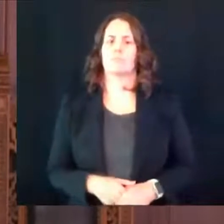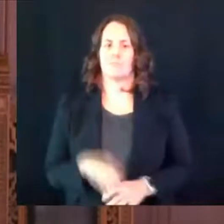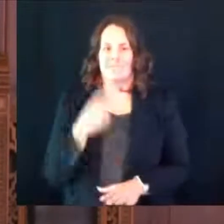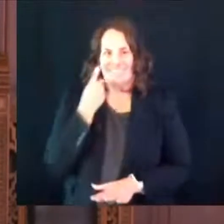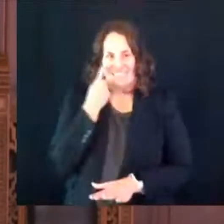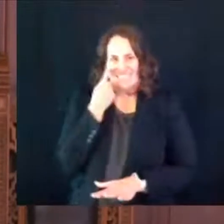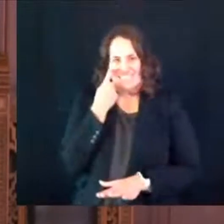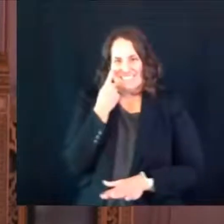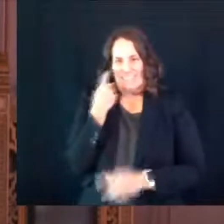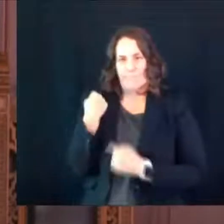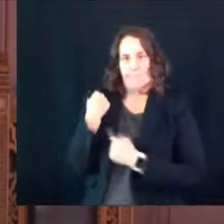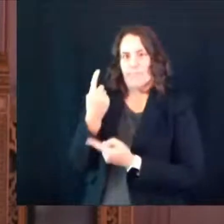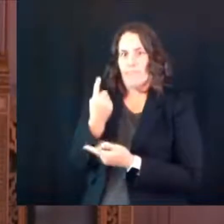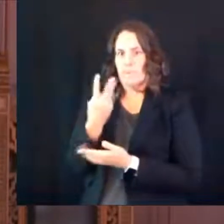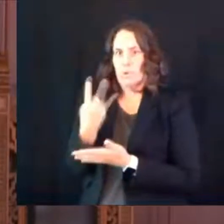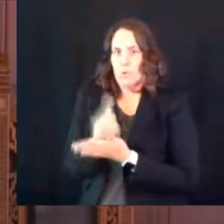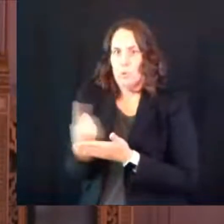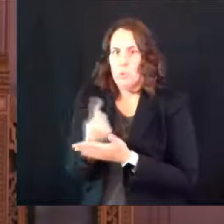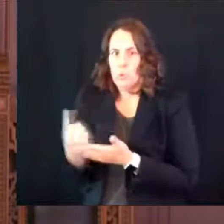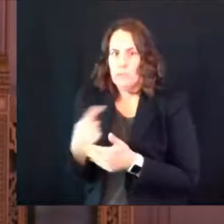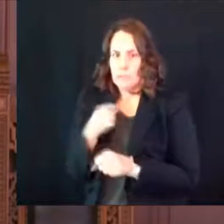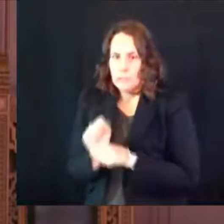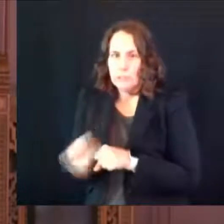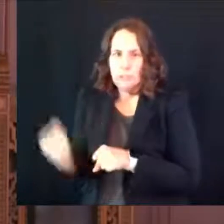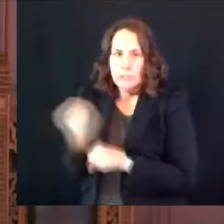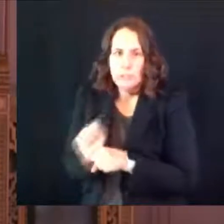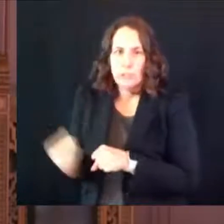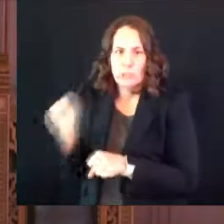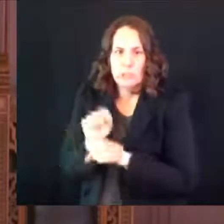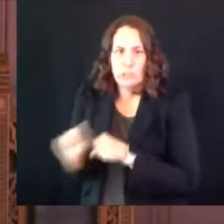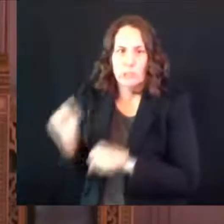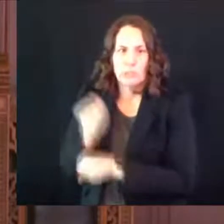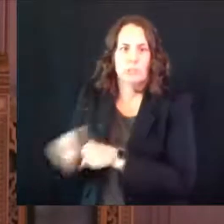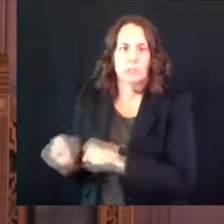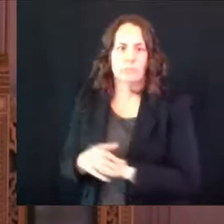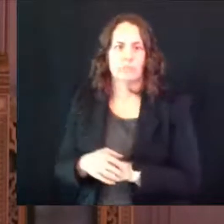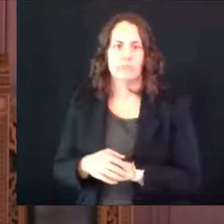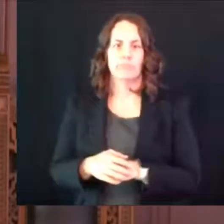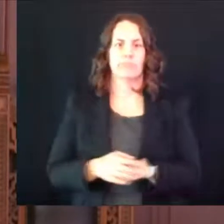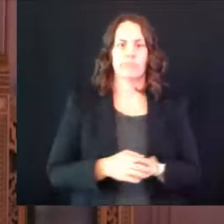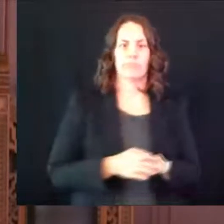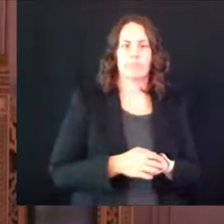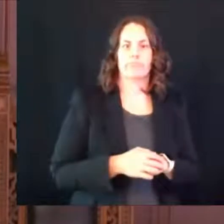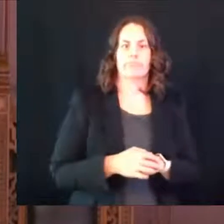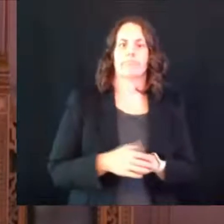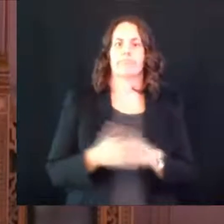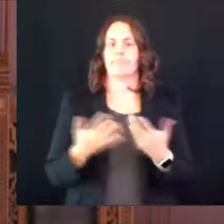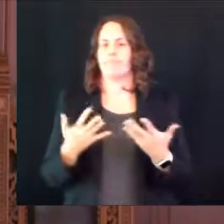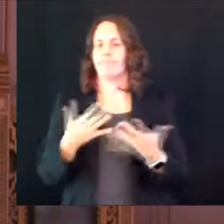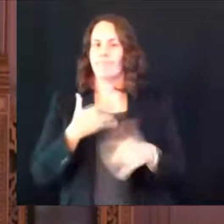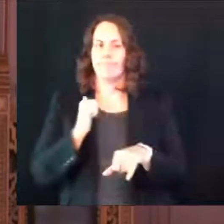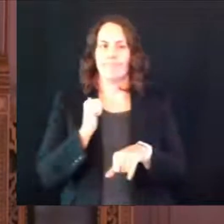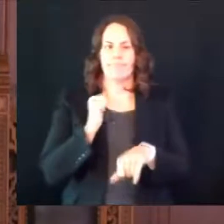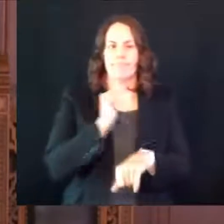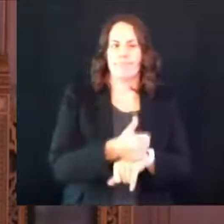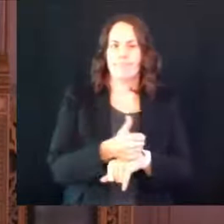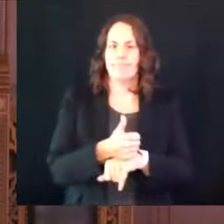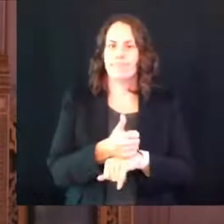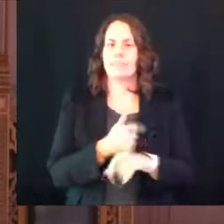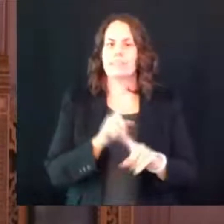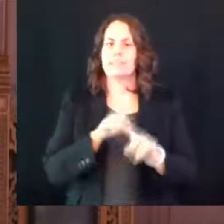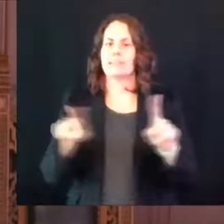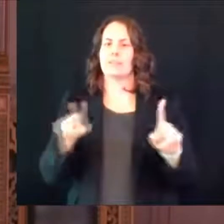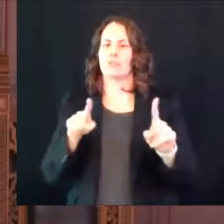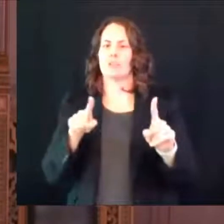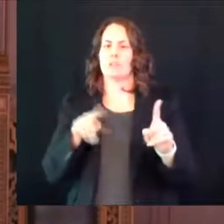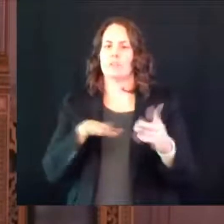issuing money to claimants under unemployment insurance, and we feel confident that we will be able to take